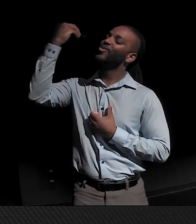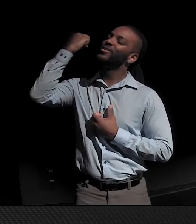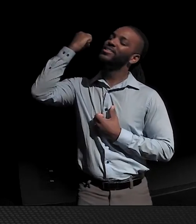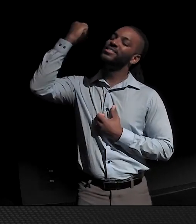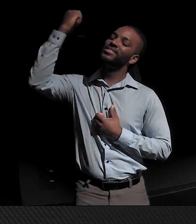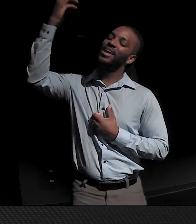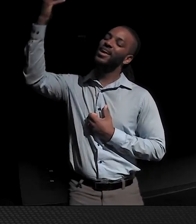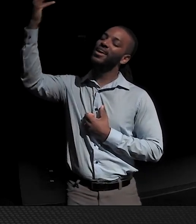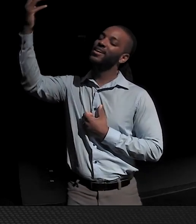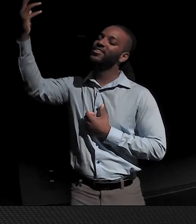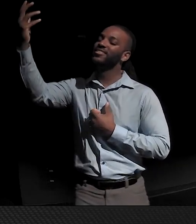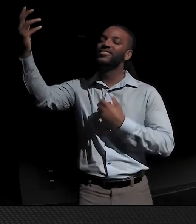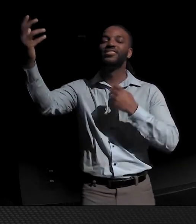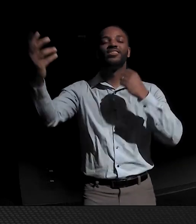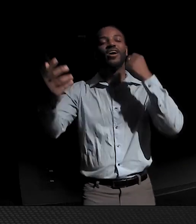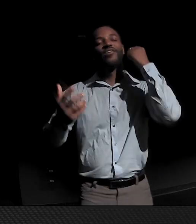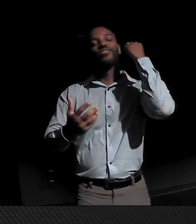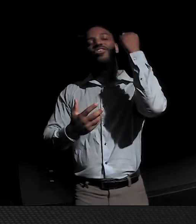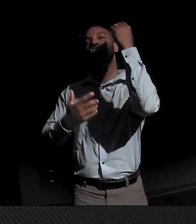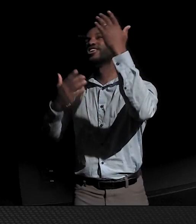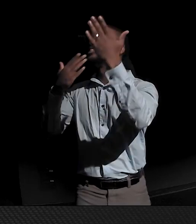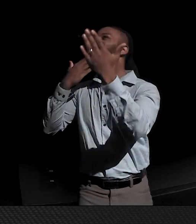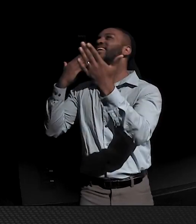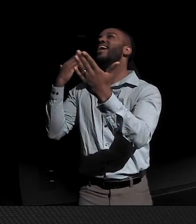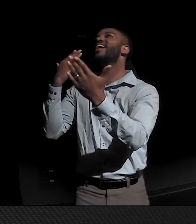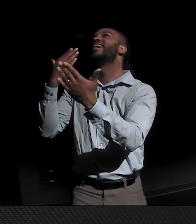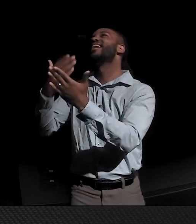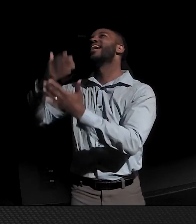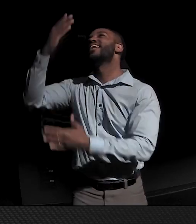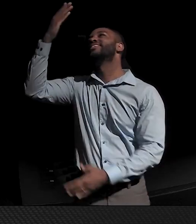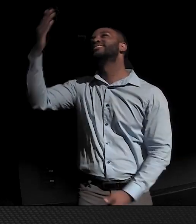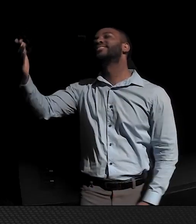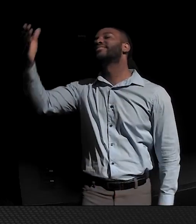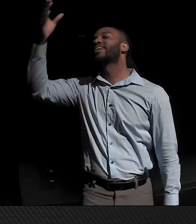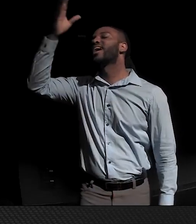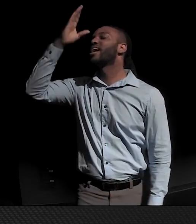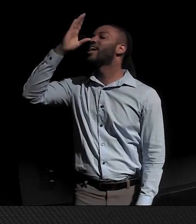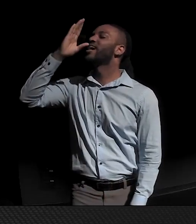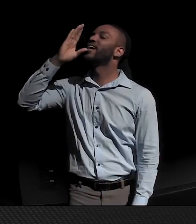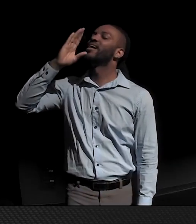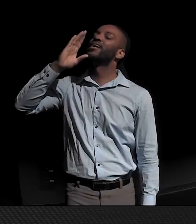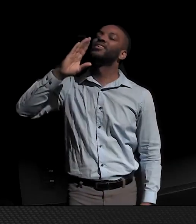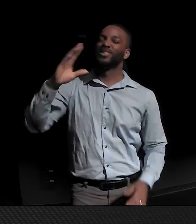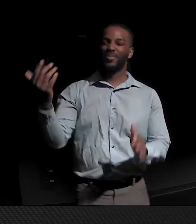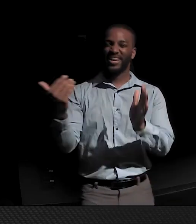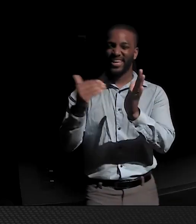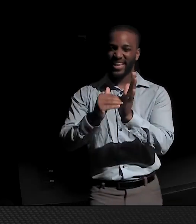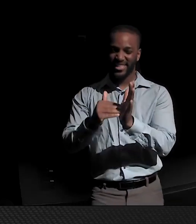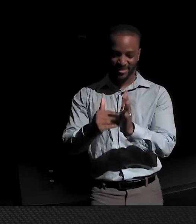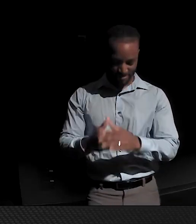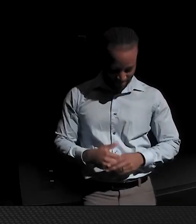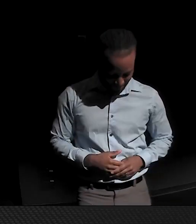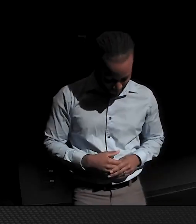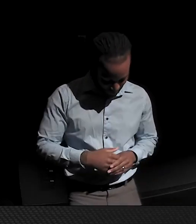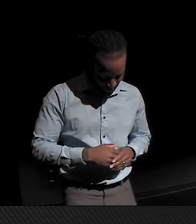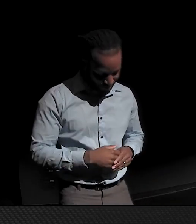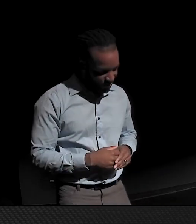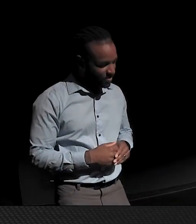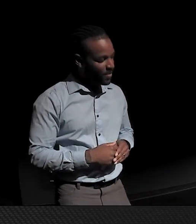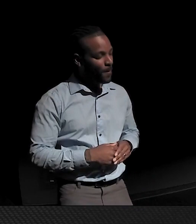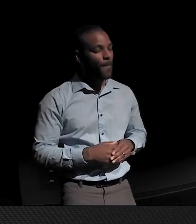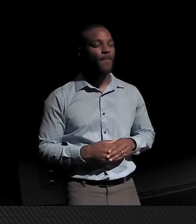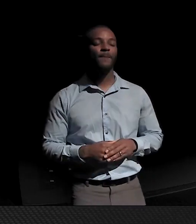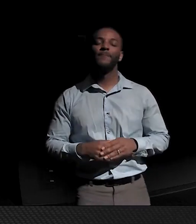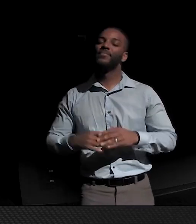able, I will sing of the goodness of God. Come on, let's sing that again. All my life.